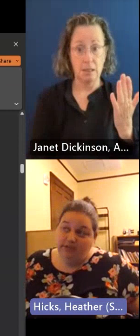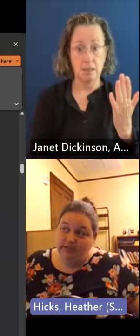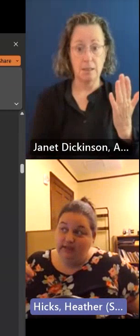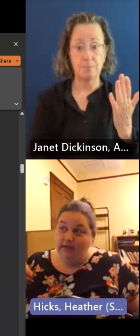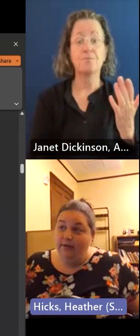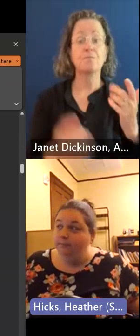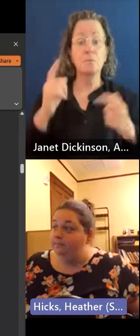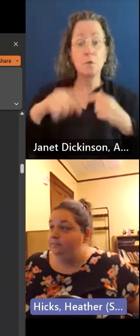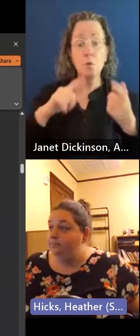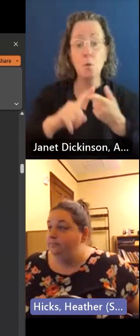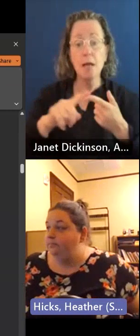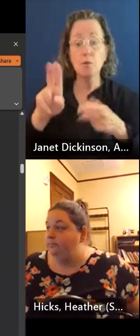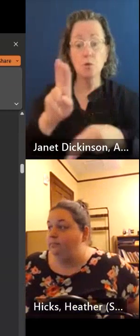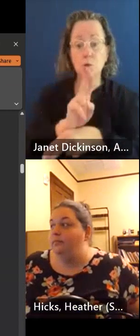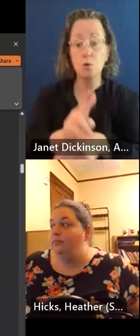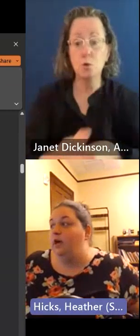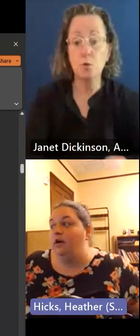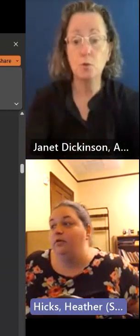When you use the